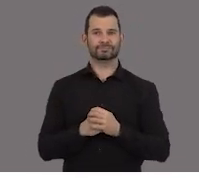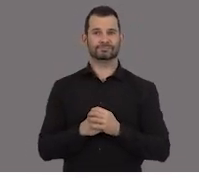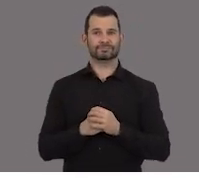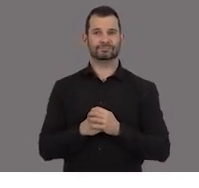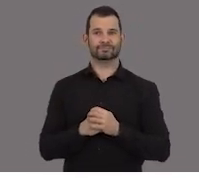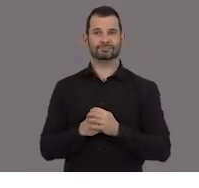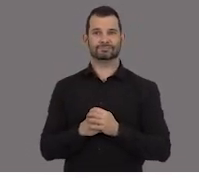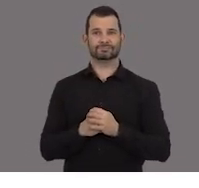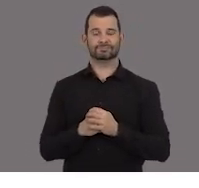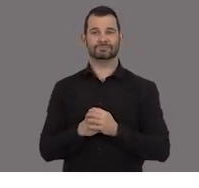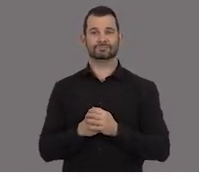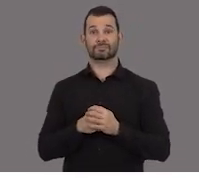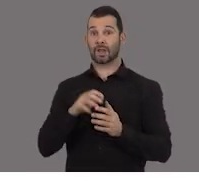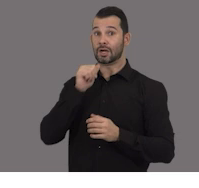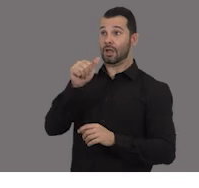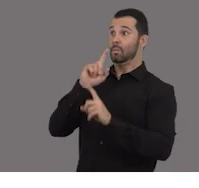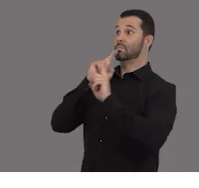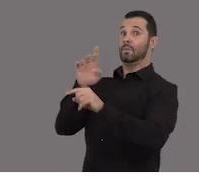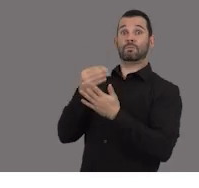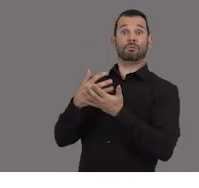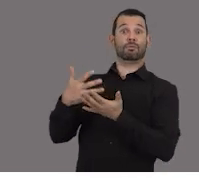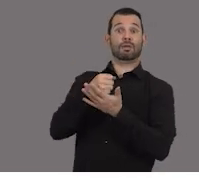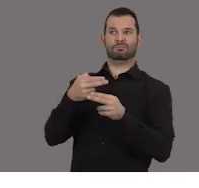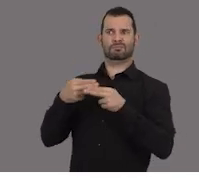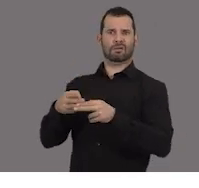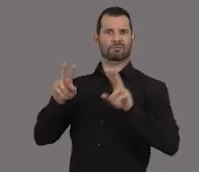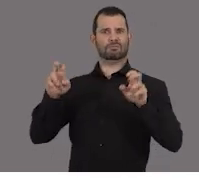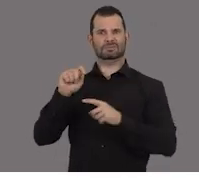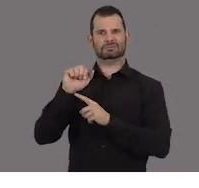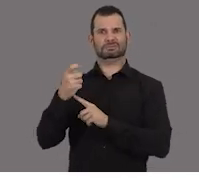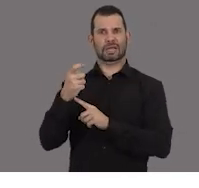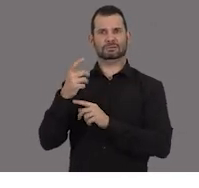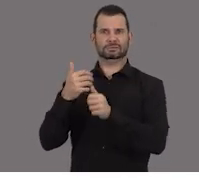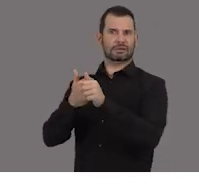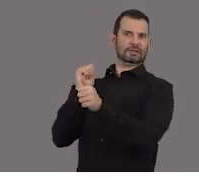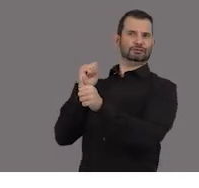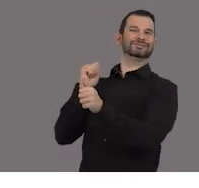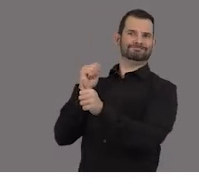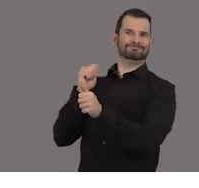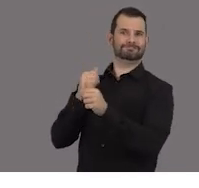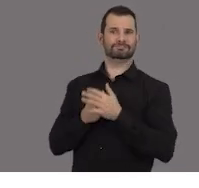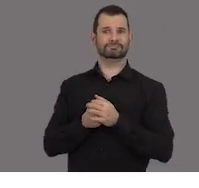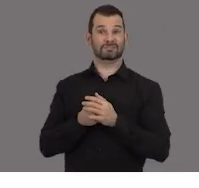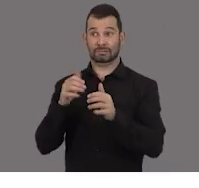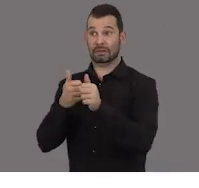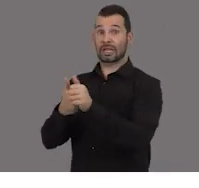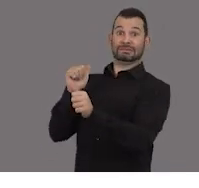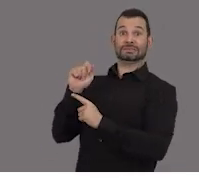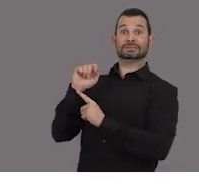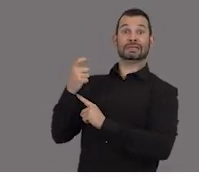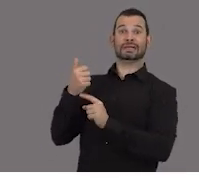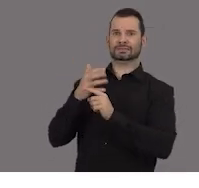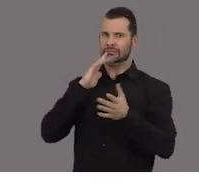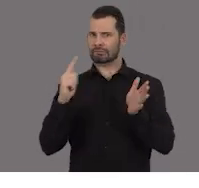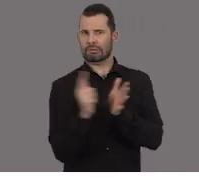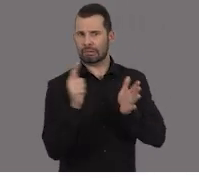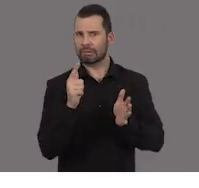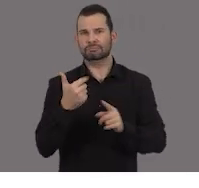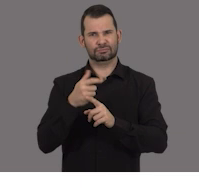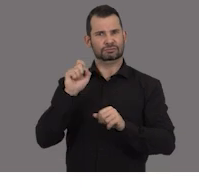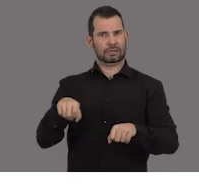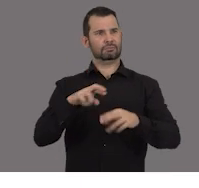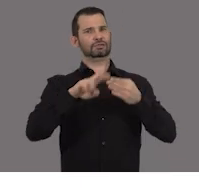and GST/HST purposes. Not reporting income is tax evasion. Evading taxes